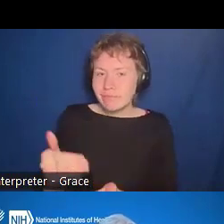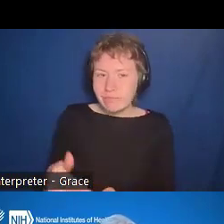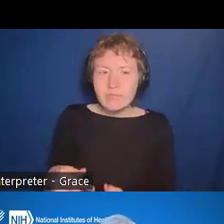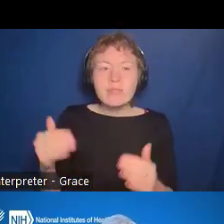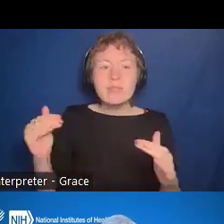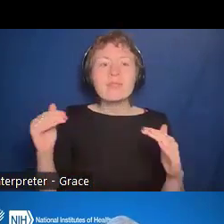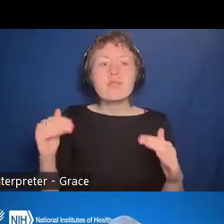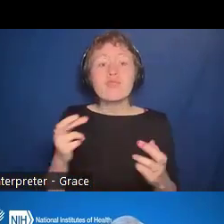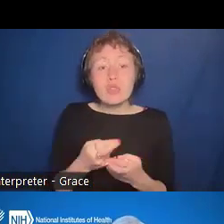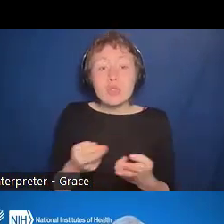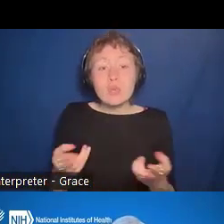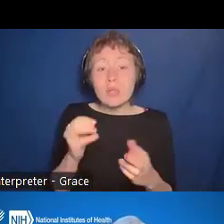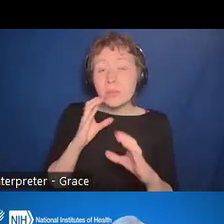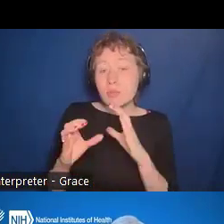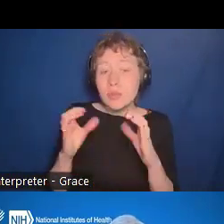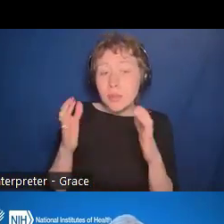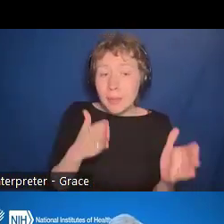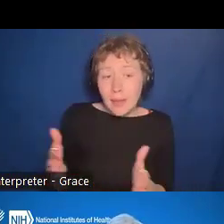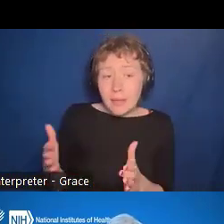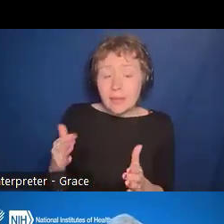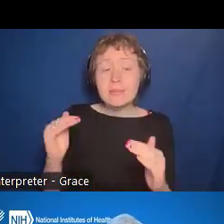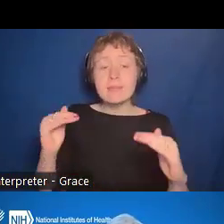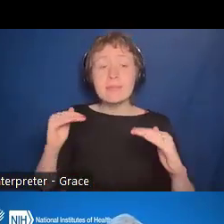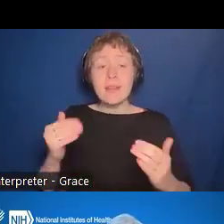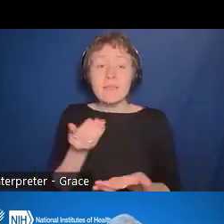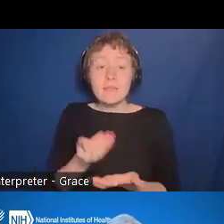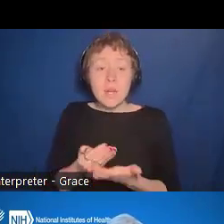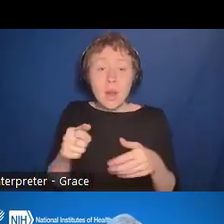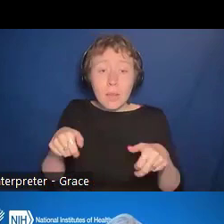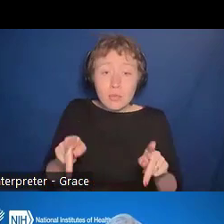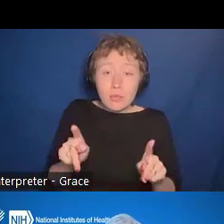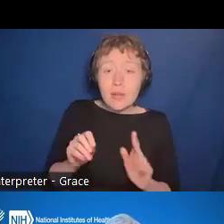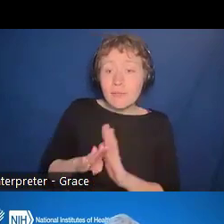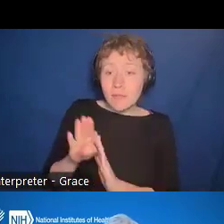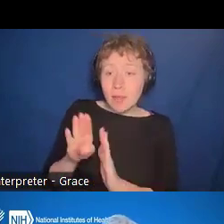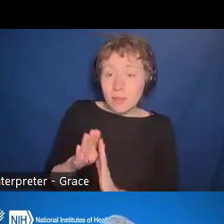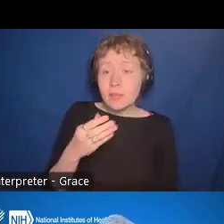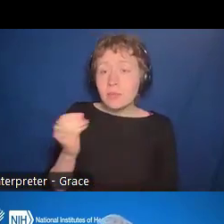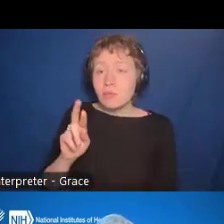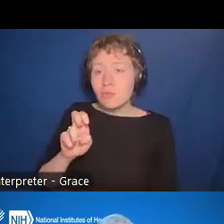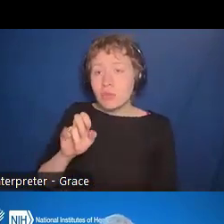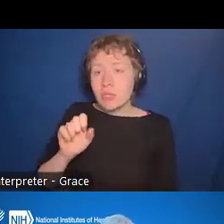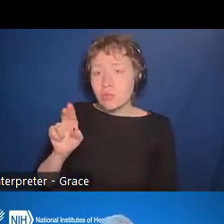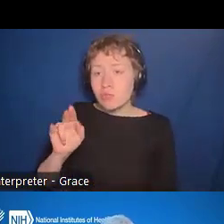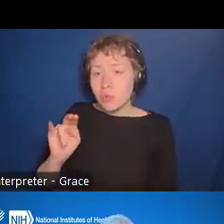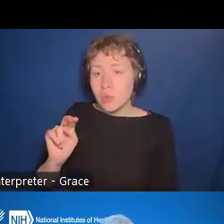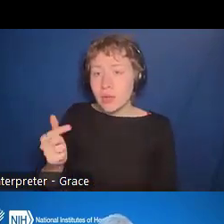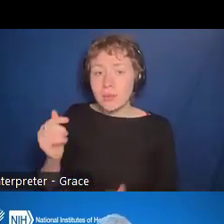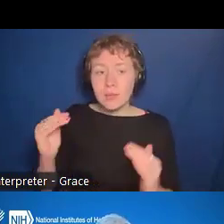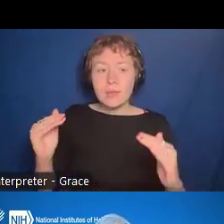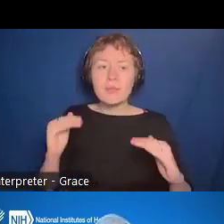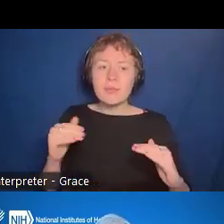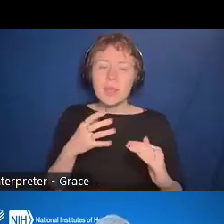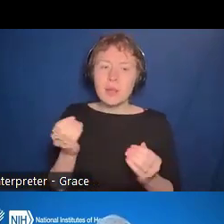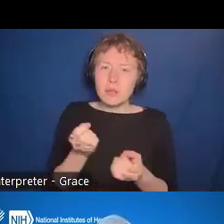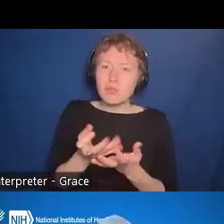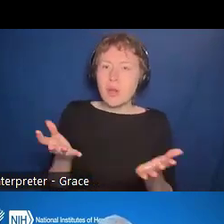plans, talking about funding opportunity development and reissuing, and providing you key